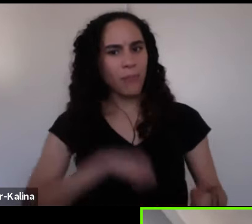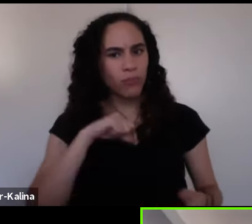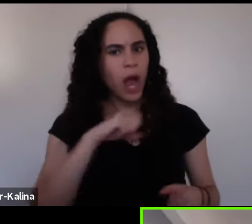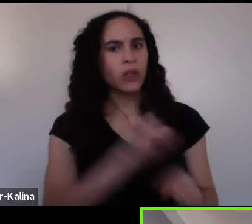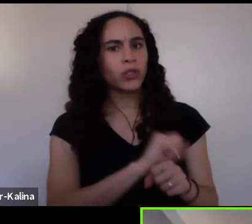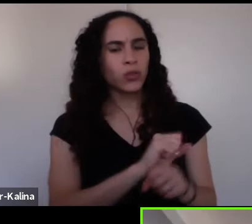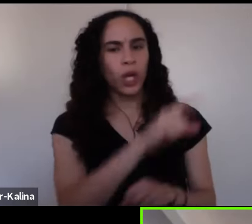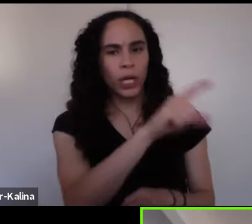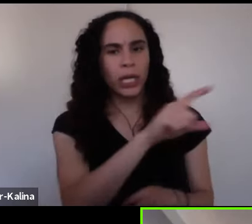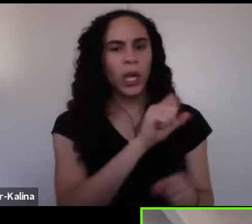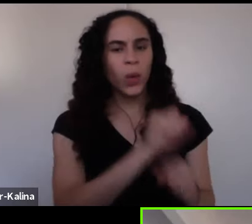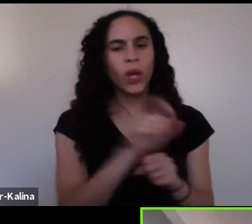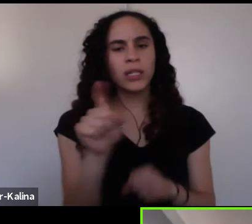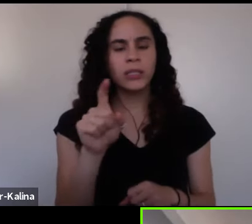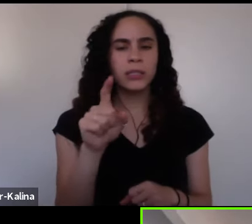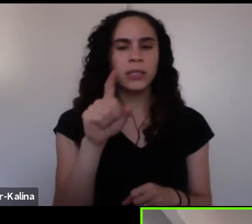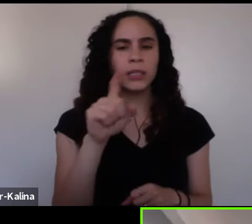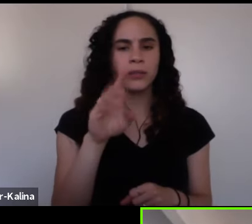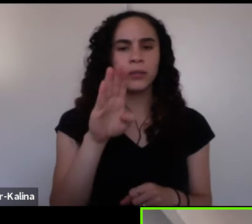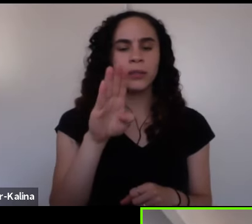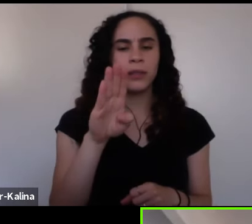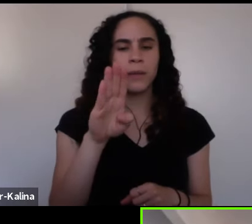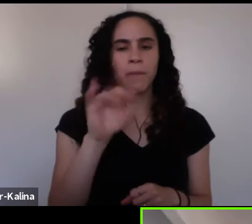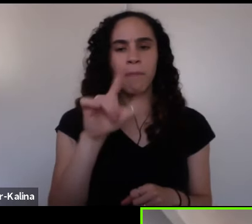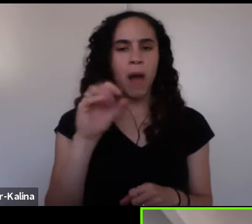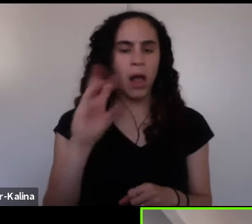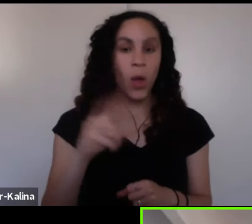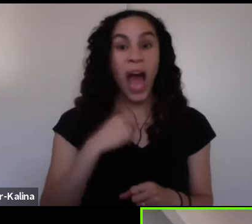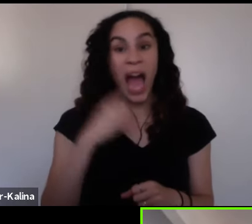at Zillow Group. But no, I think that affinity networks,